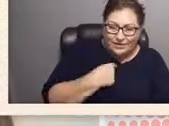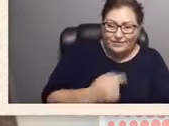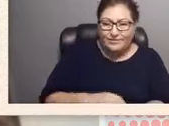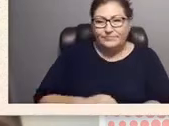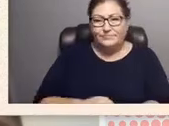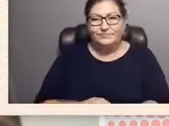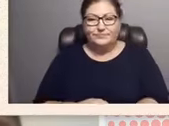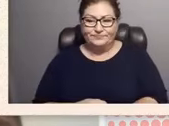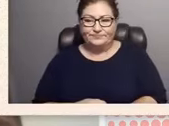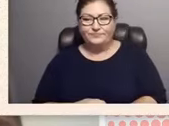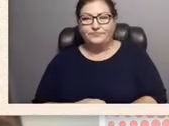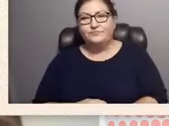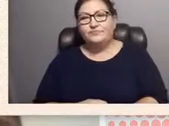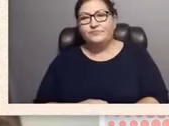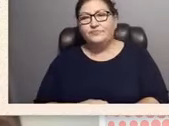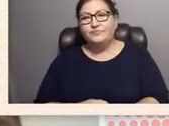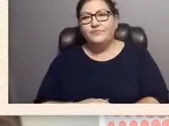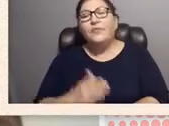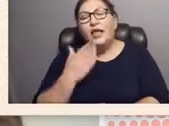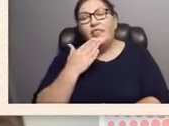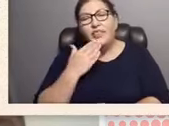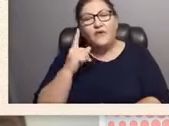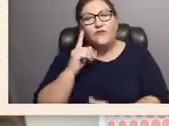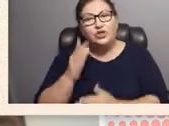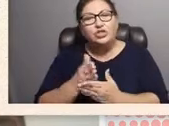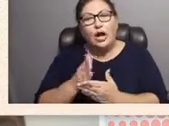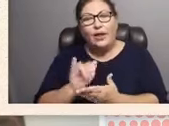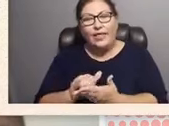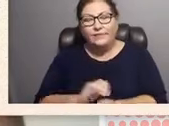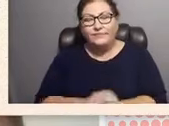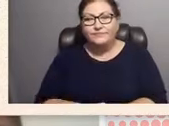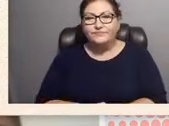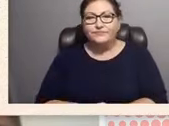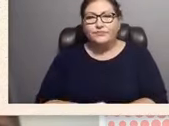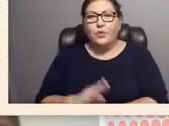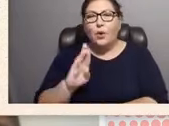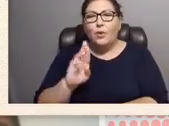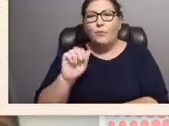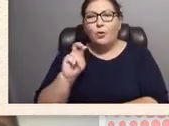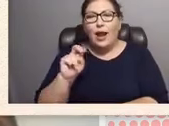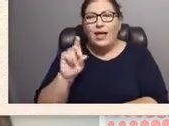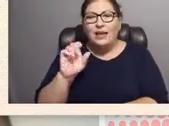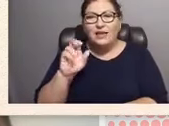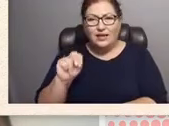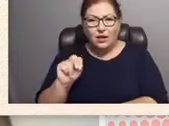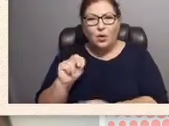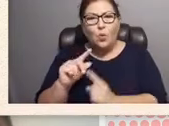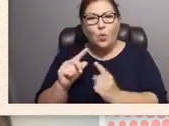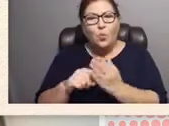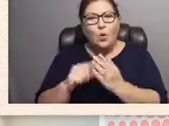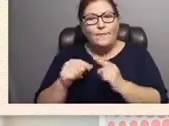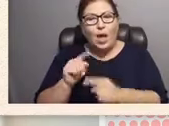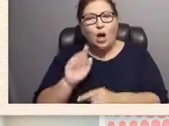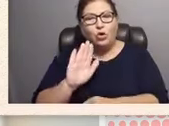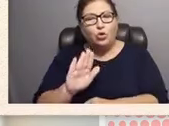Thank you for sharing that. Brandon, what about you in your part?